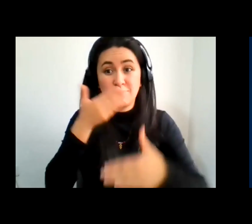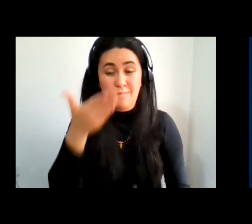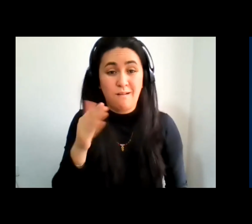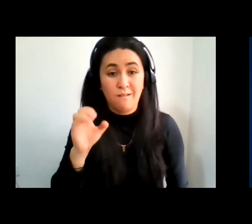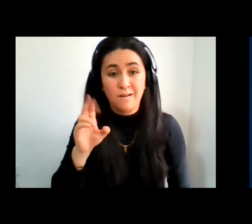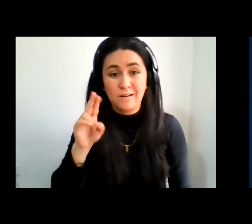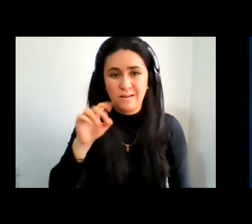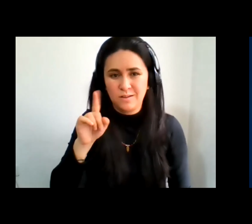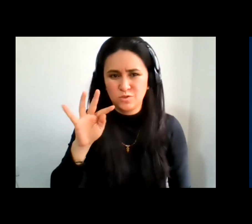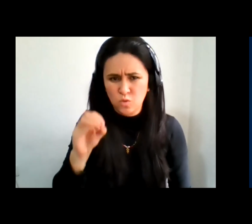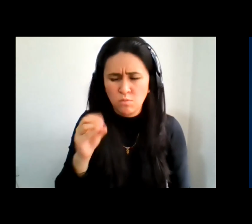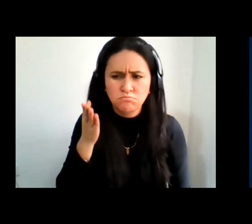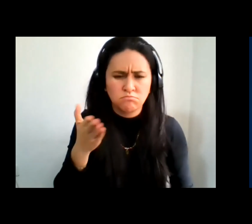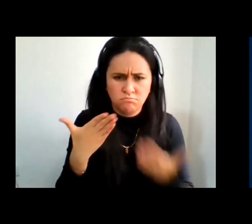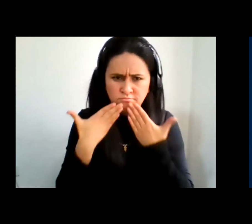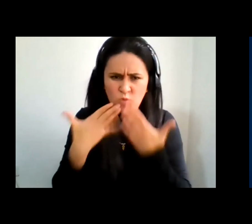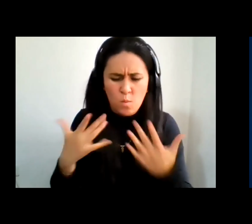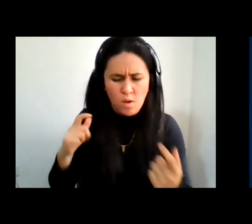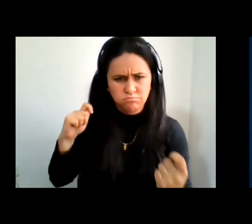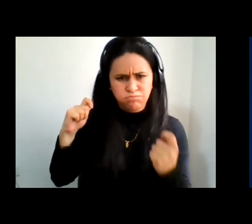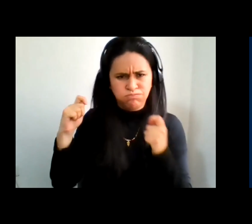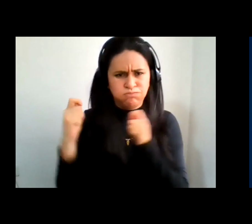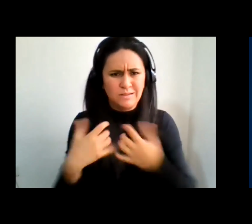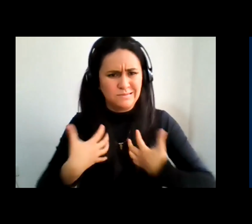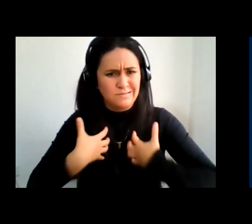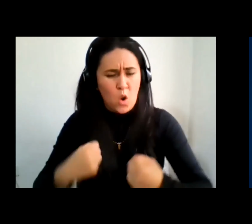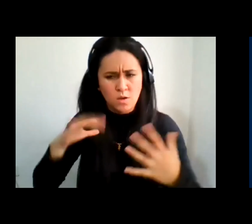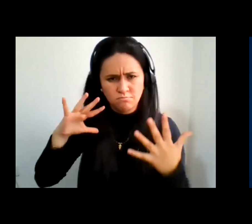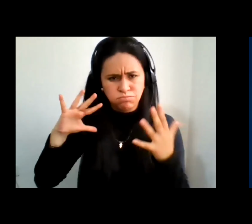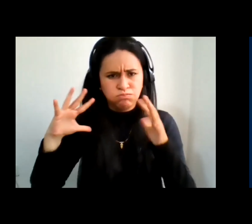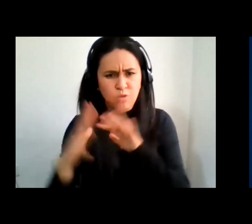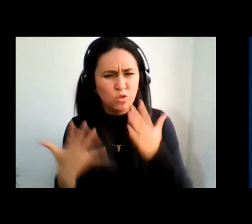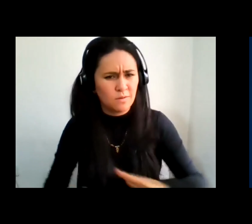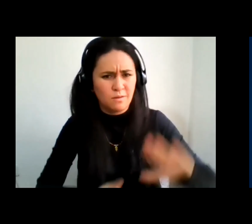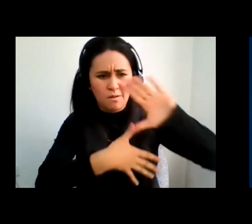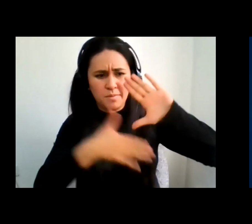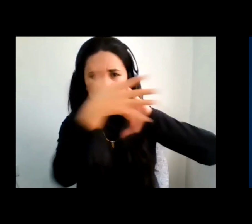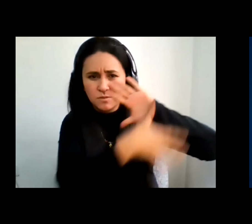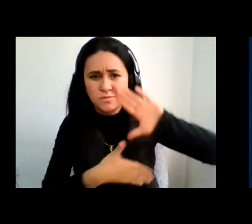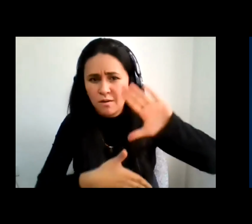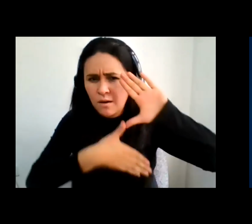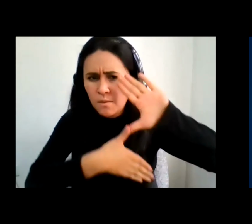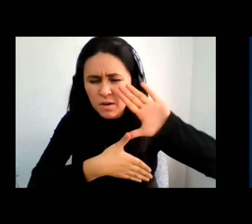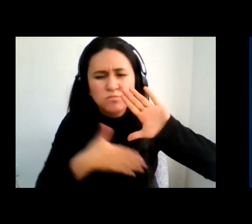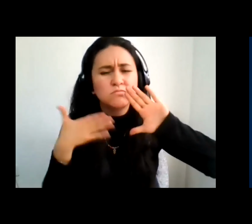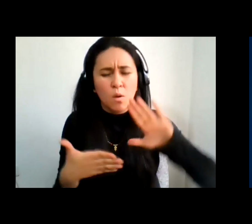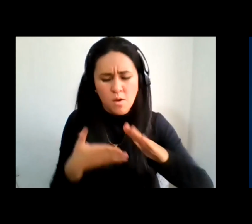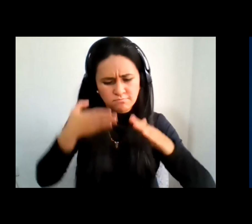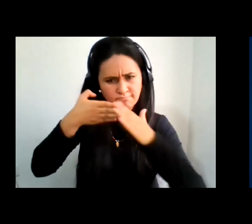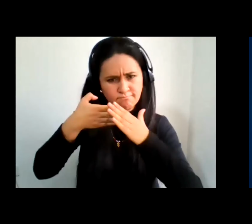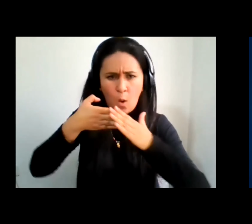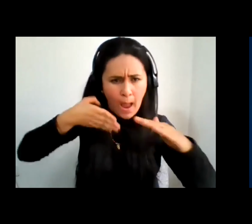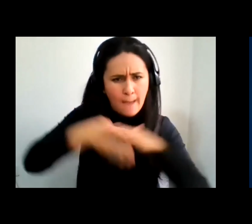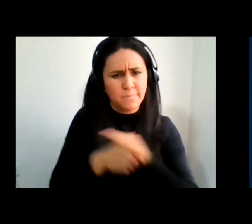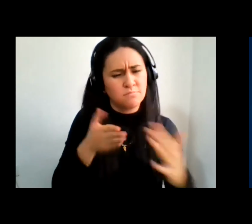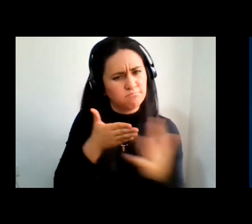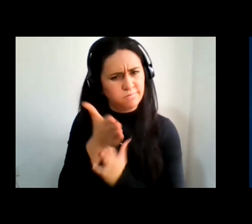the transformation of health systems within the Americas towards the achievement of universal access to health and universal health